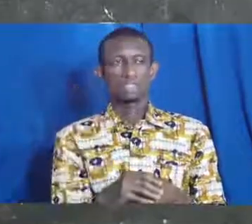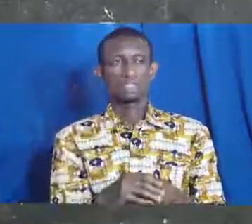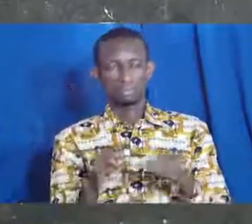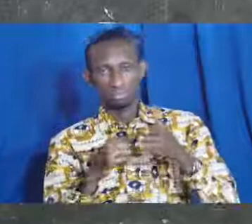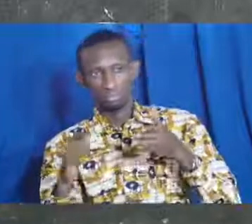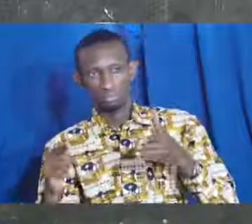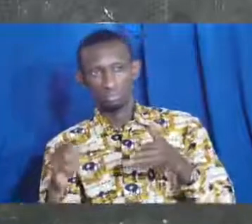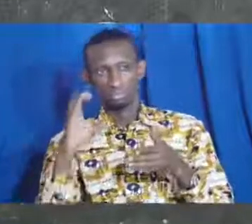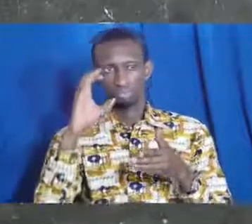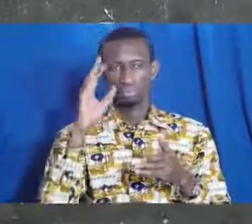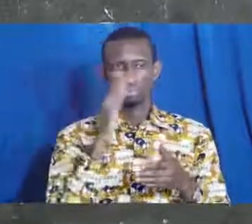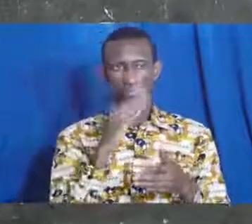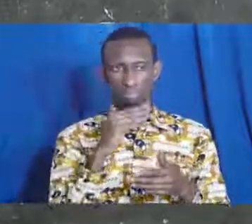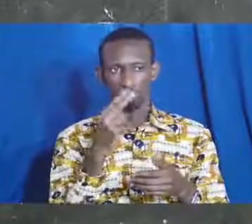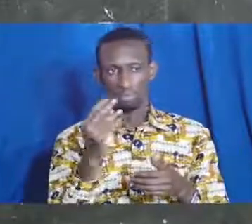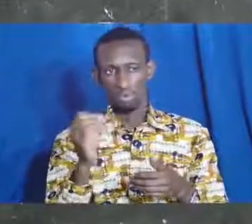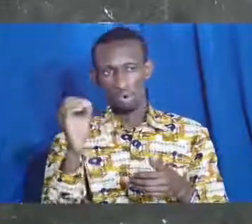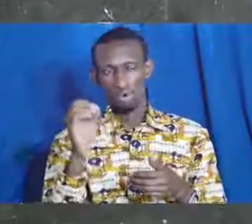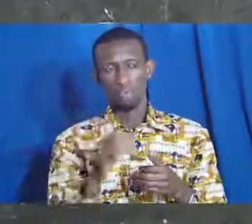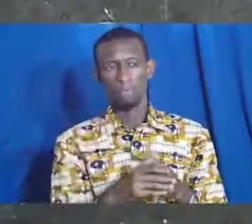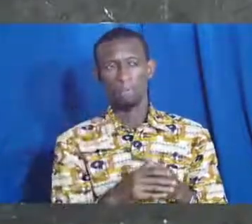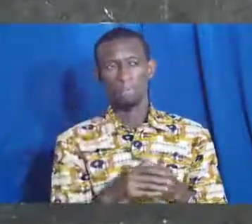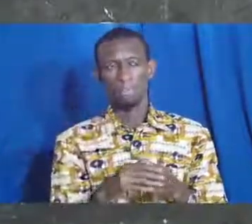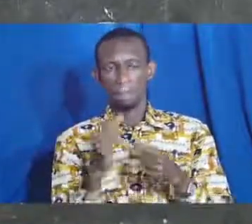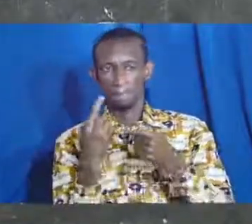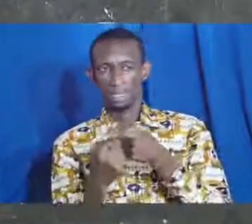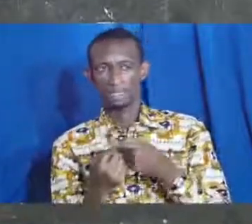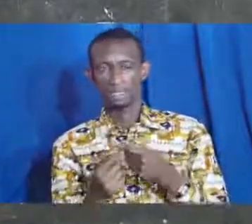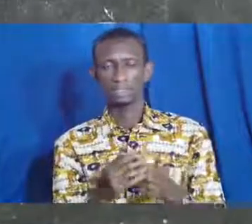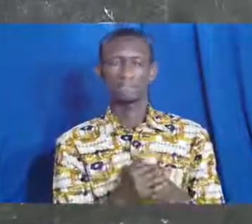carbon dioxide and water.